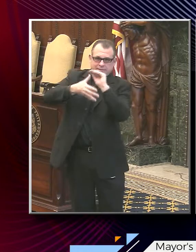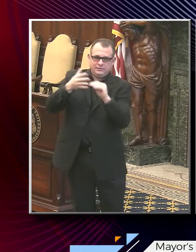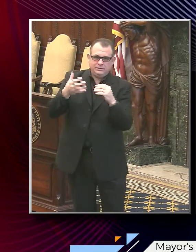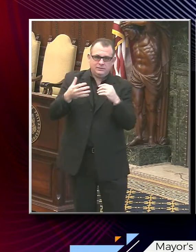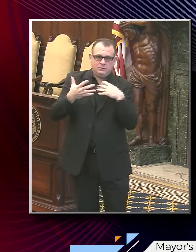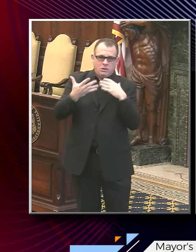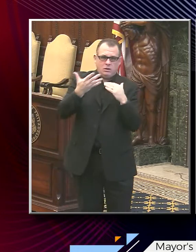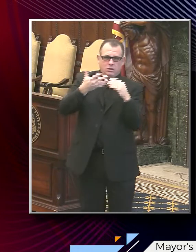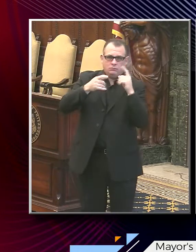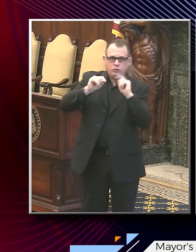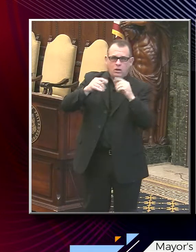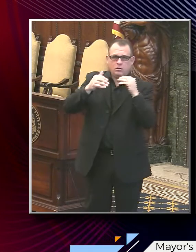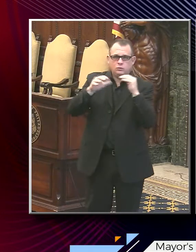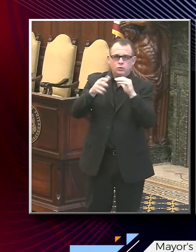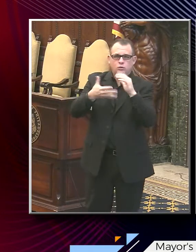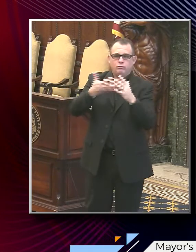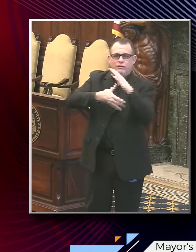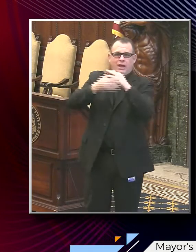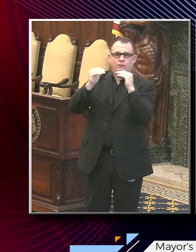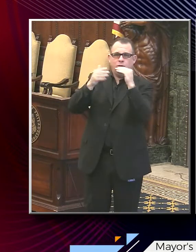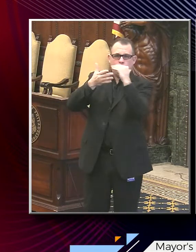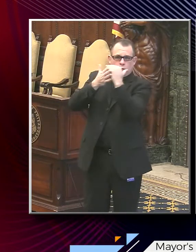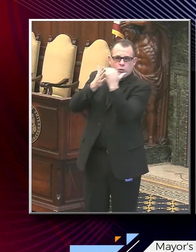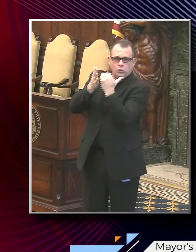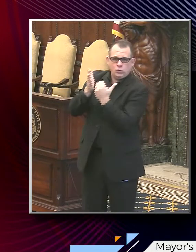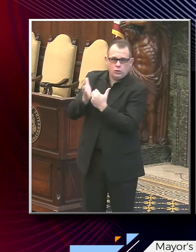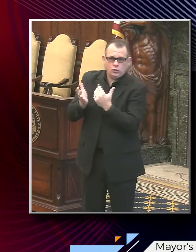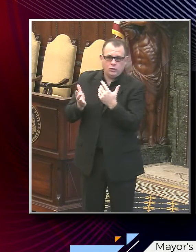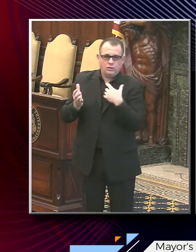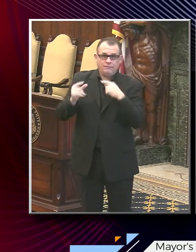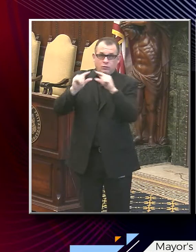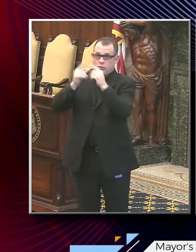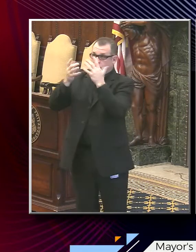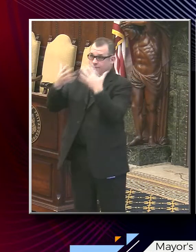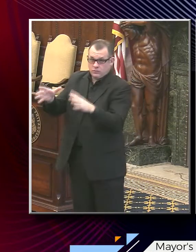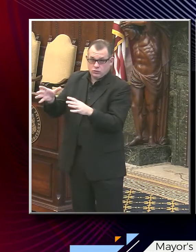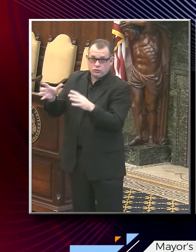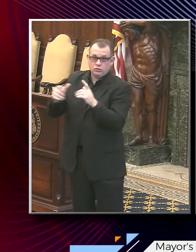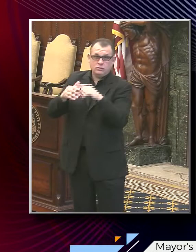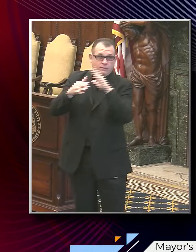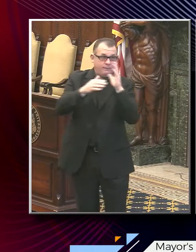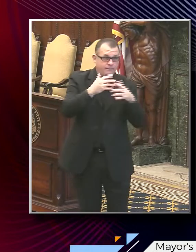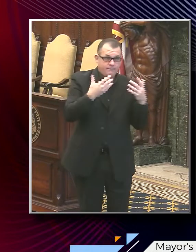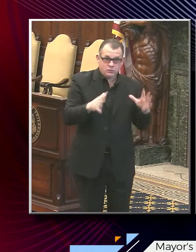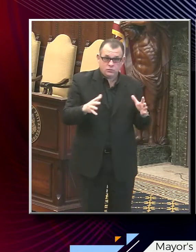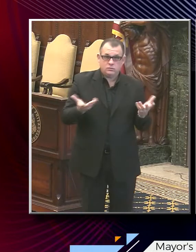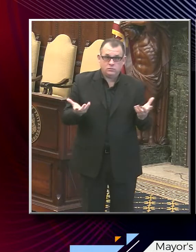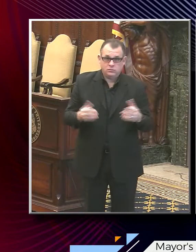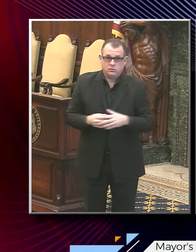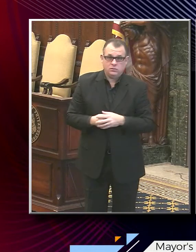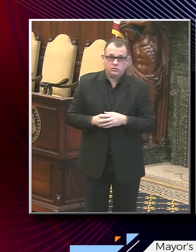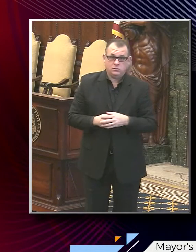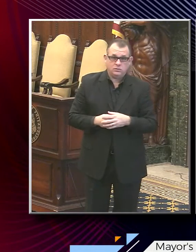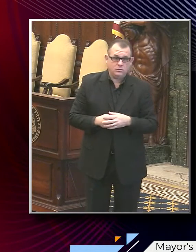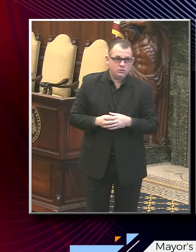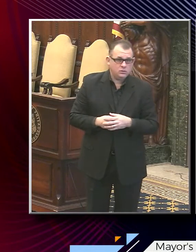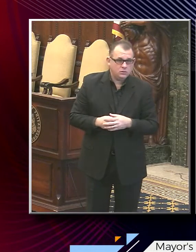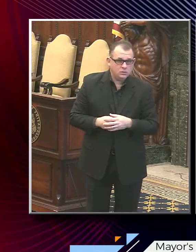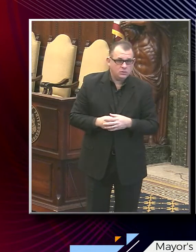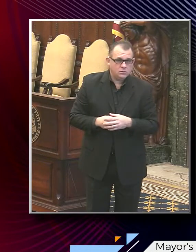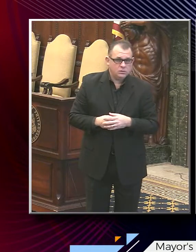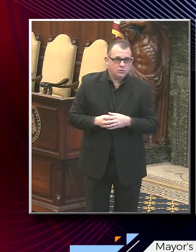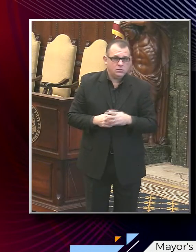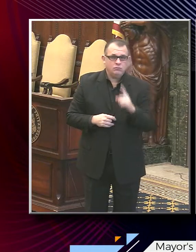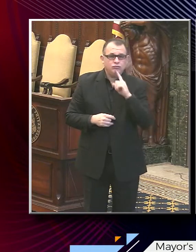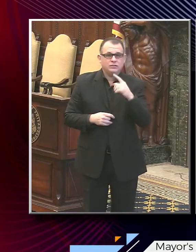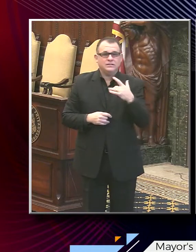priority order. And because it can take a long time to complete an individual group, we'll not wait to complete one group before starting the next, but it does give